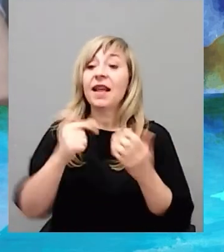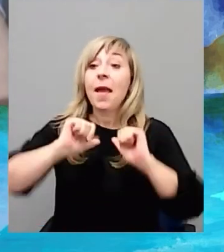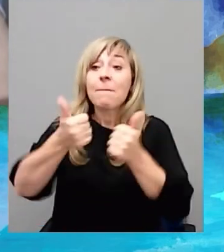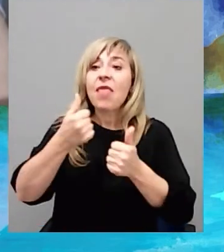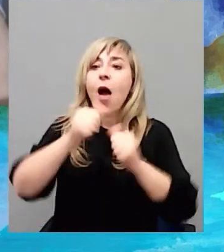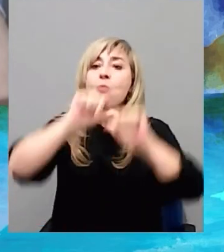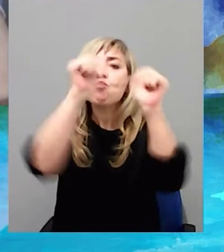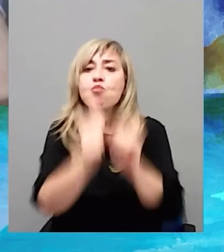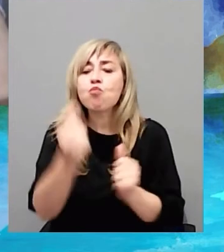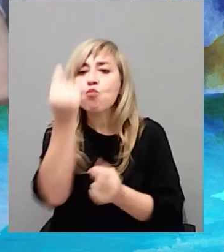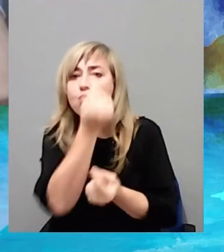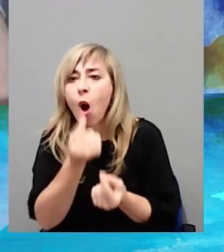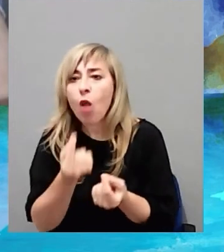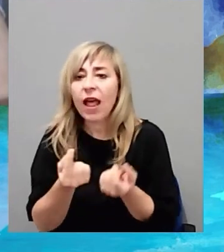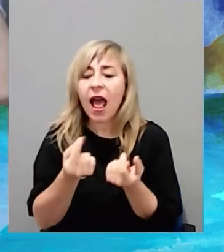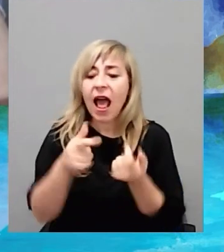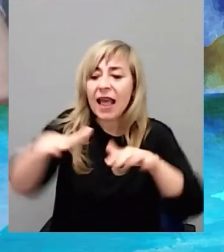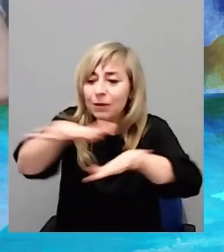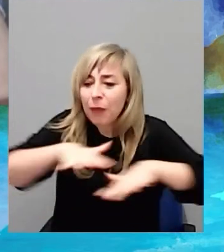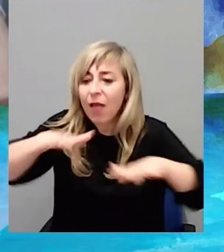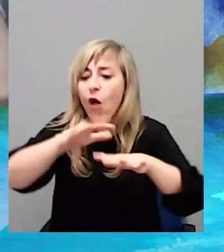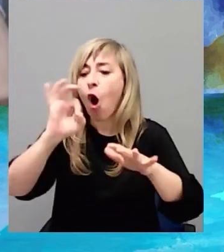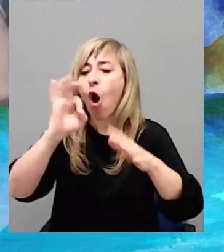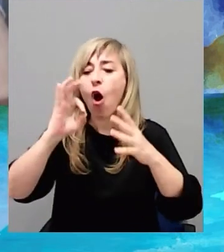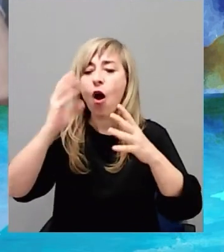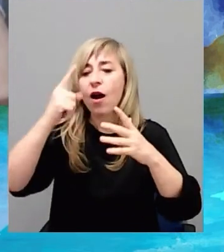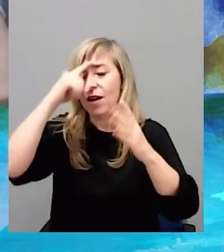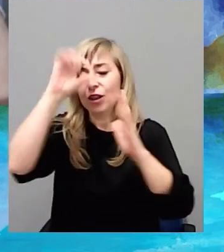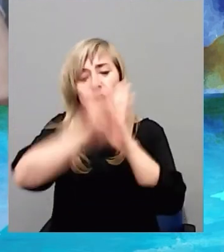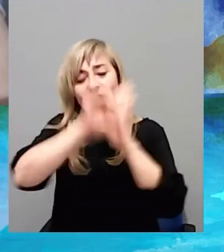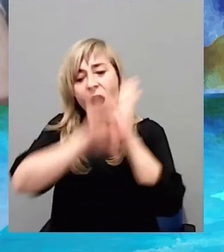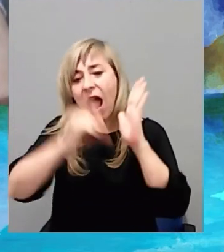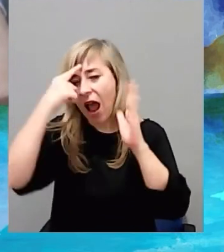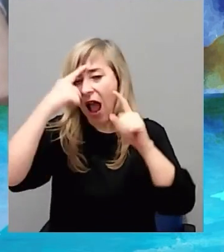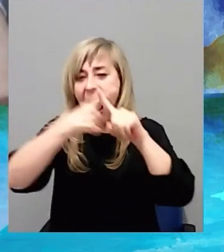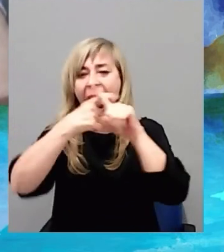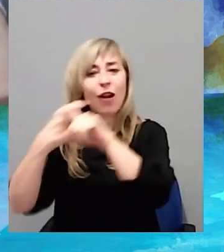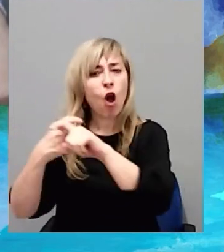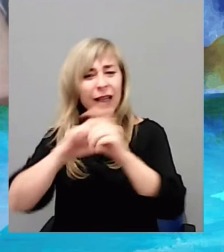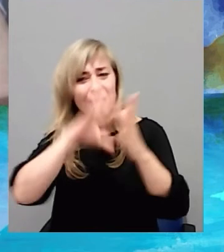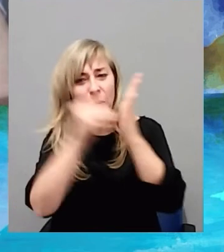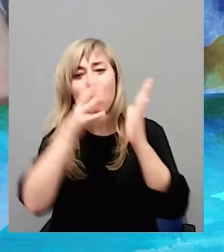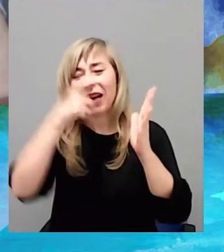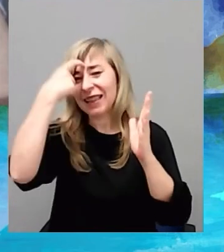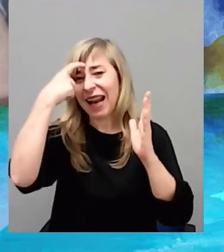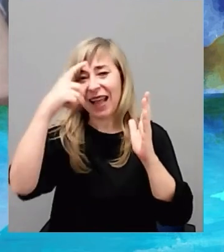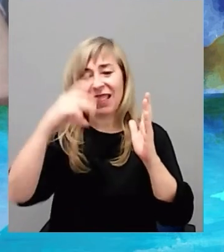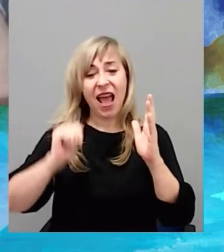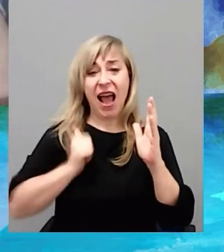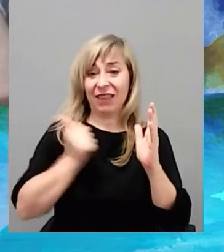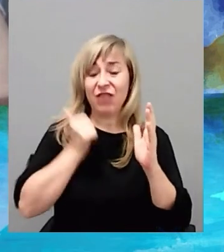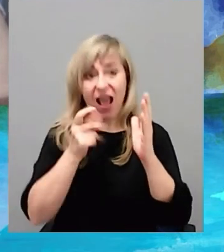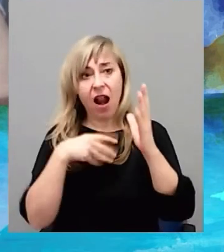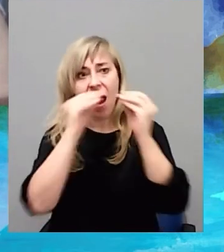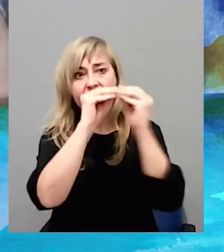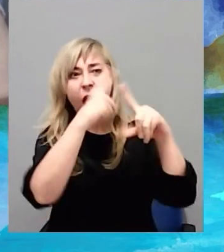we're modeling a space or an algorithm or a problem for artificial intelligence,